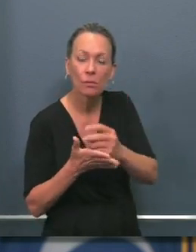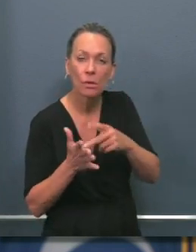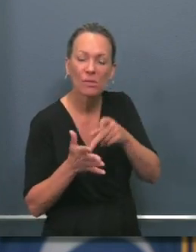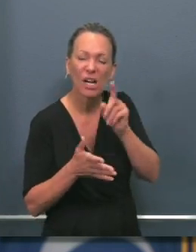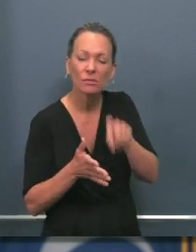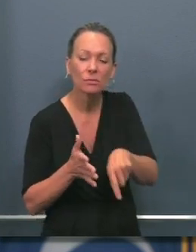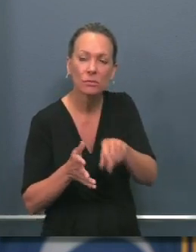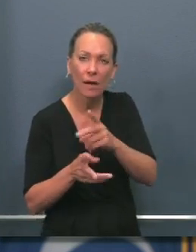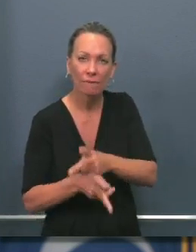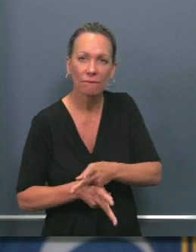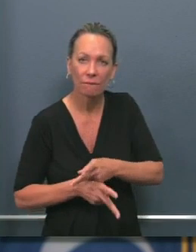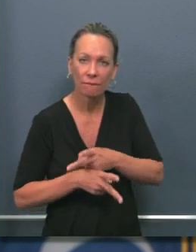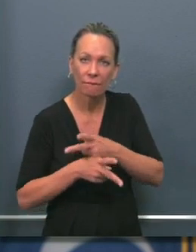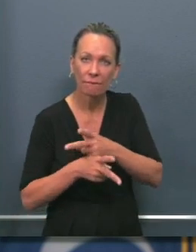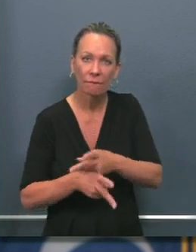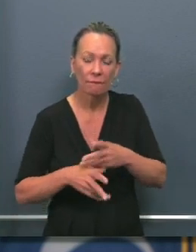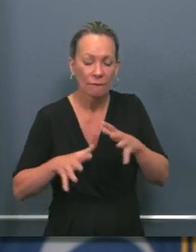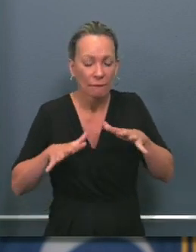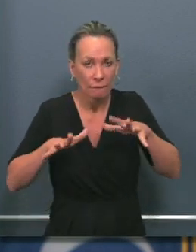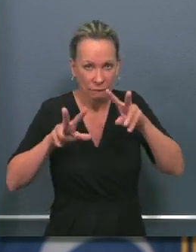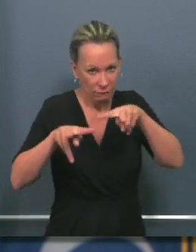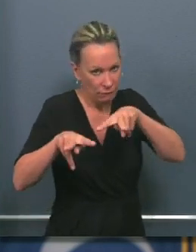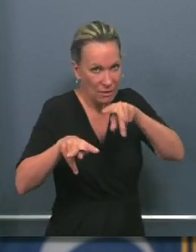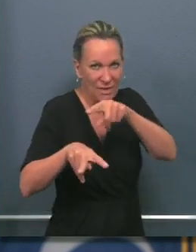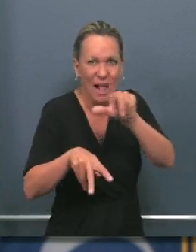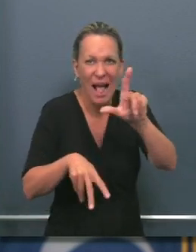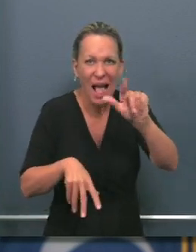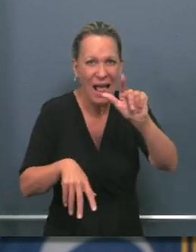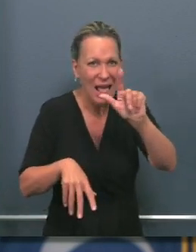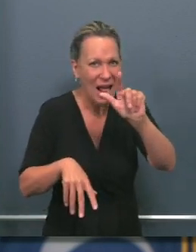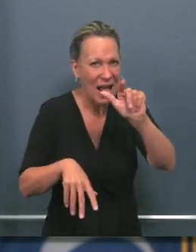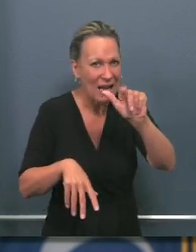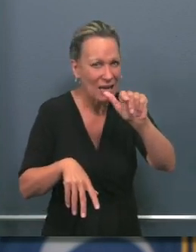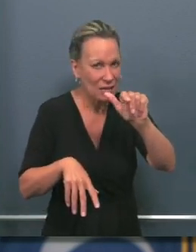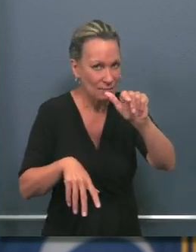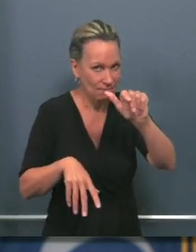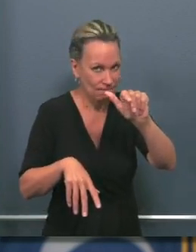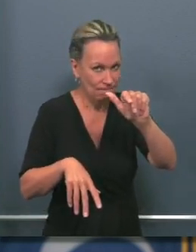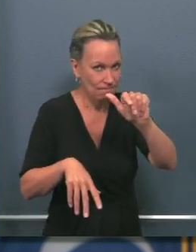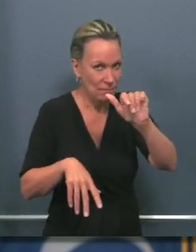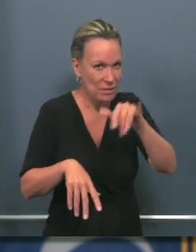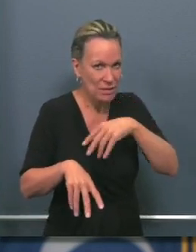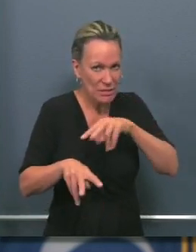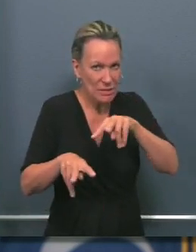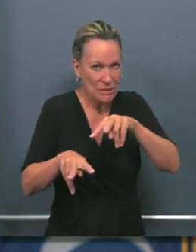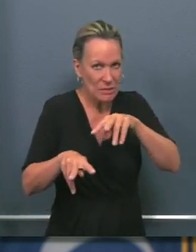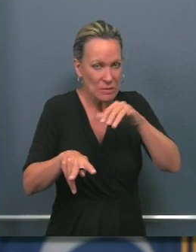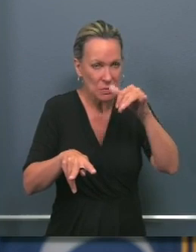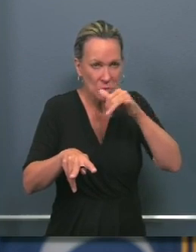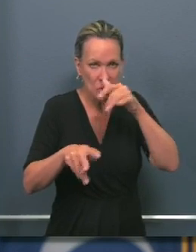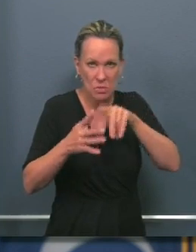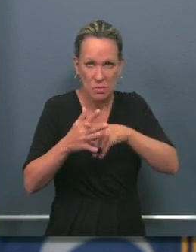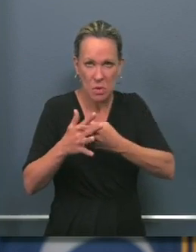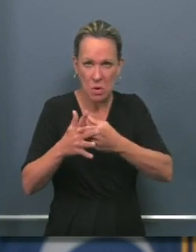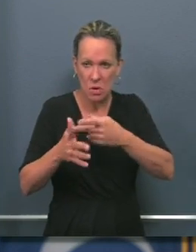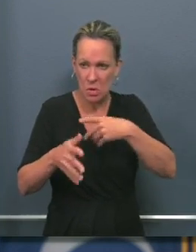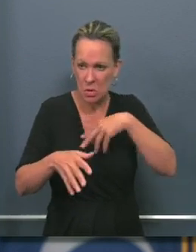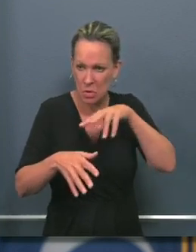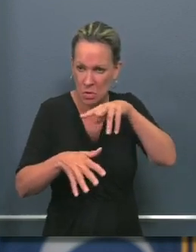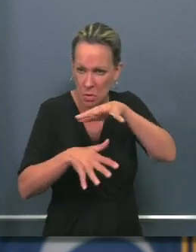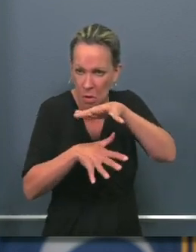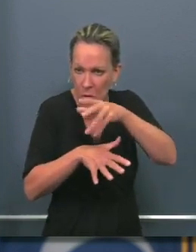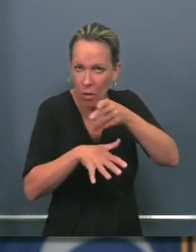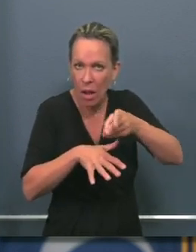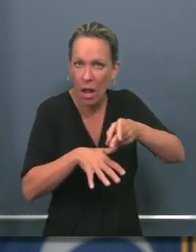particularly in Los Angeles. And I appreciate the frame of your question and where it emanates. Out of Los Angeles, in particular, we are